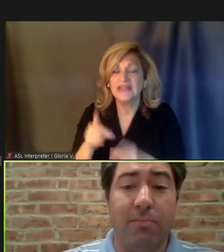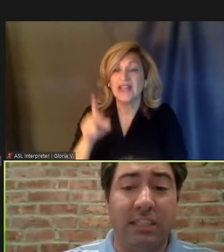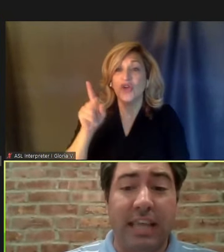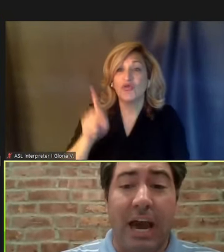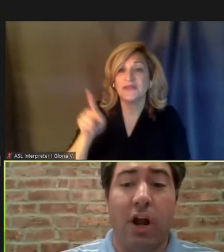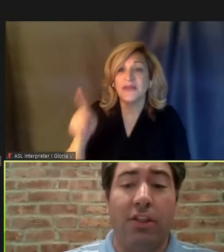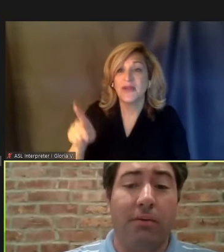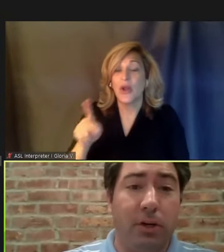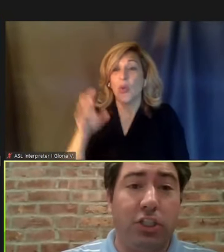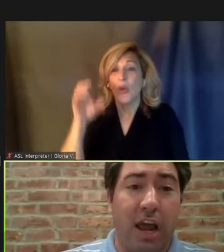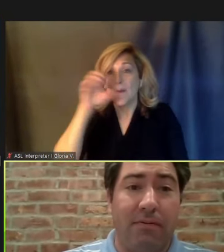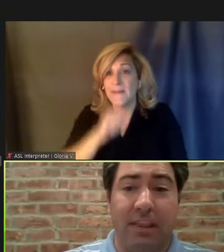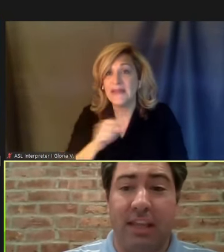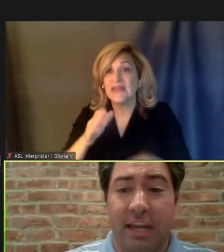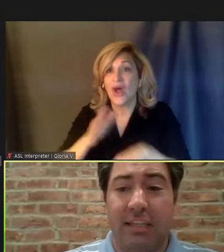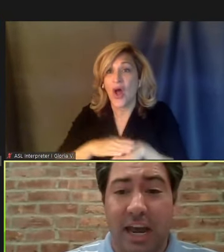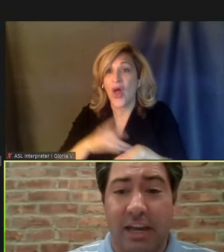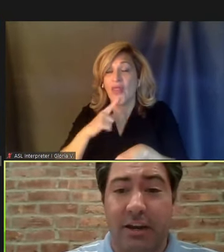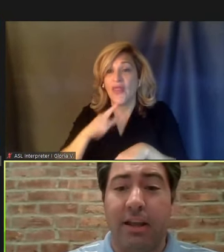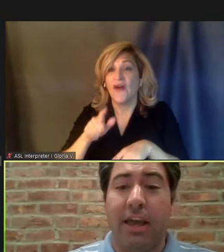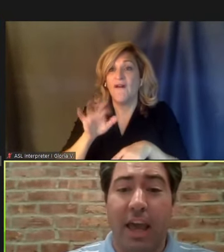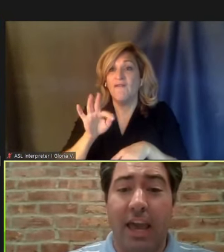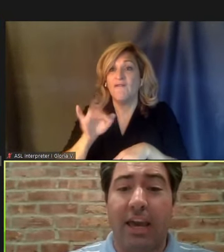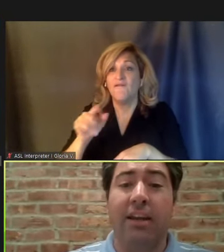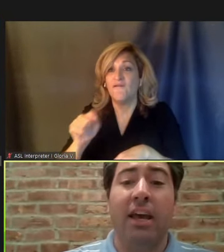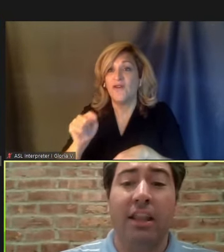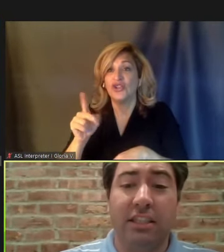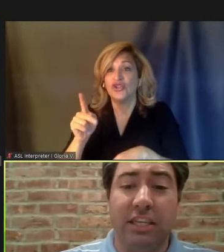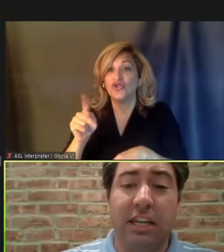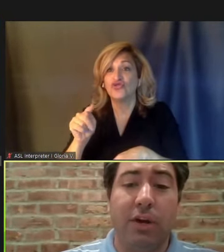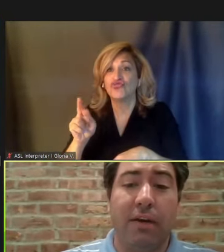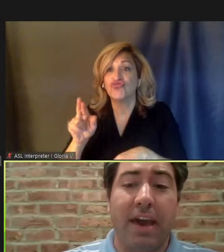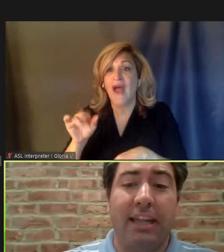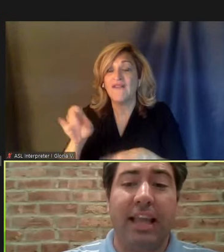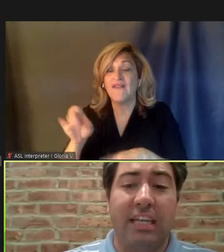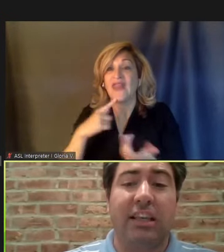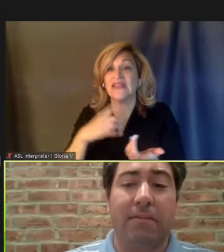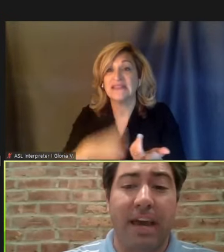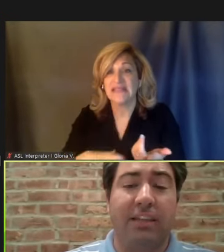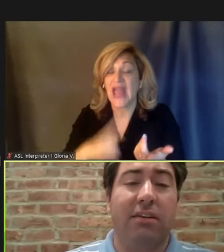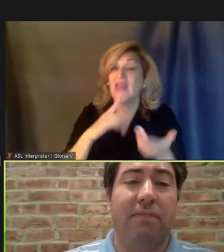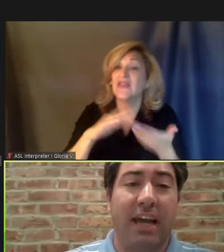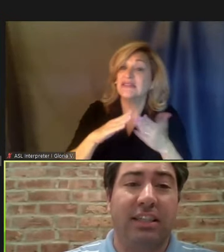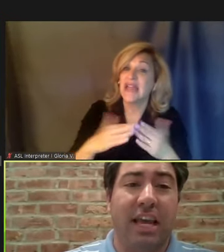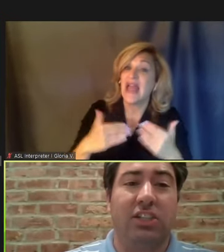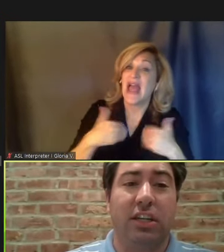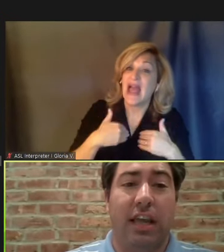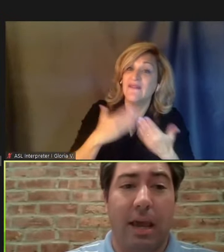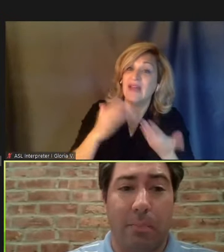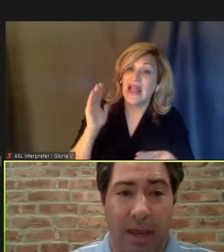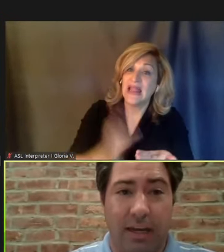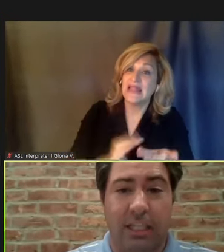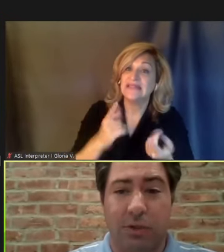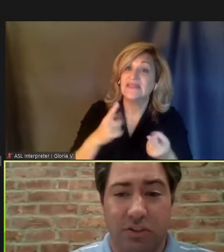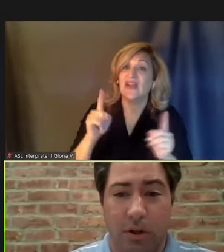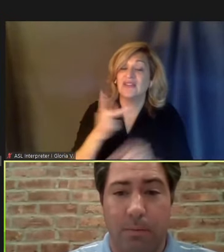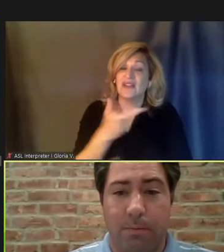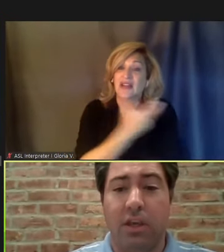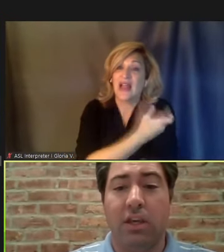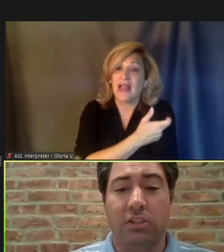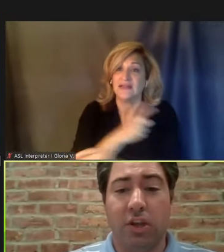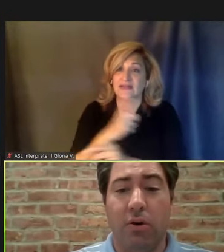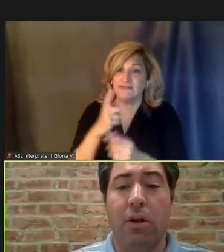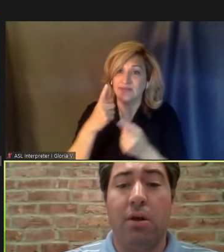would have missed out on the foot traffic that they desire, and the city would have had less effective vaccination campaign as a